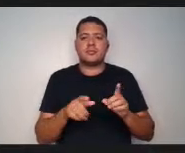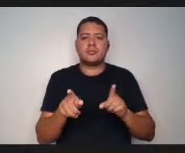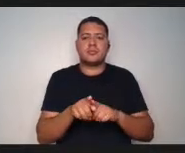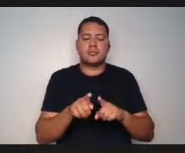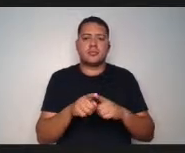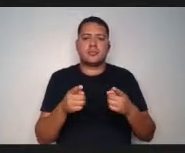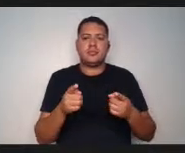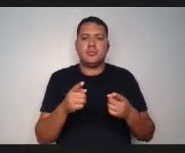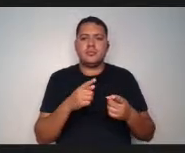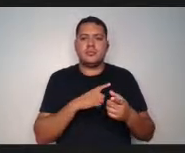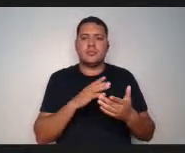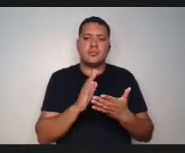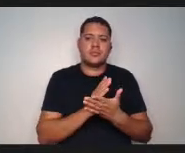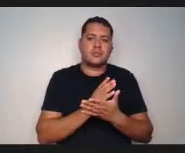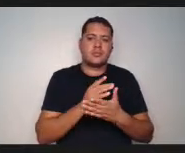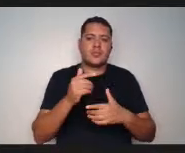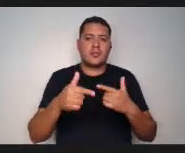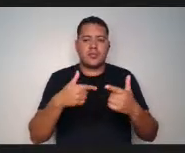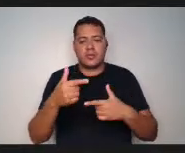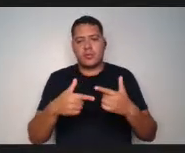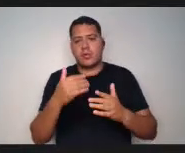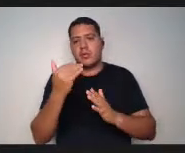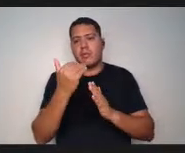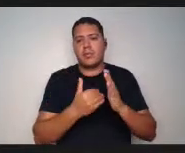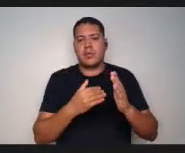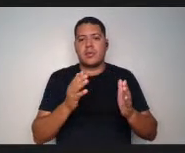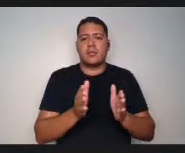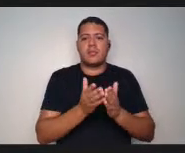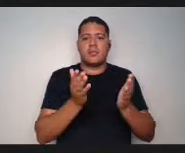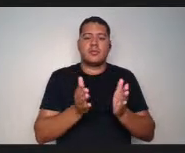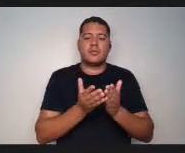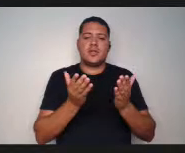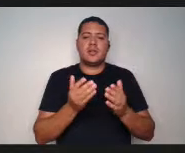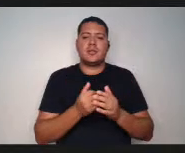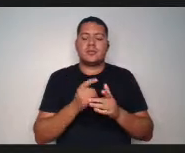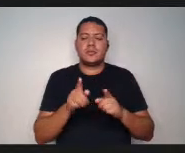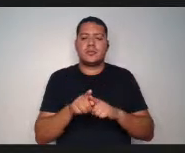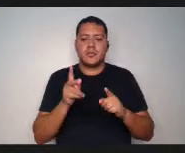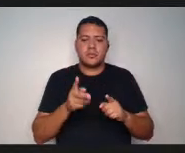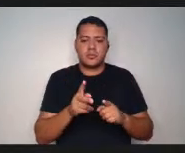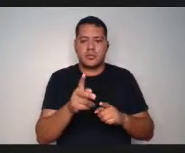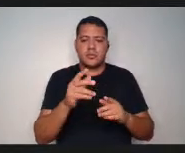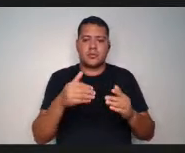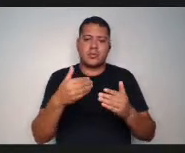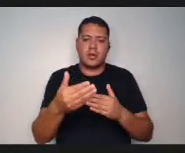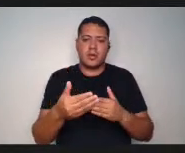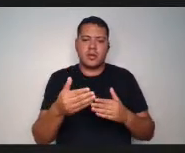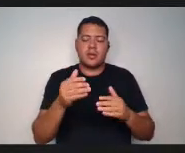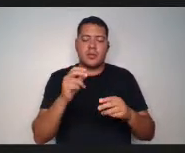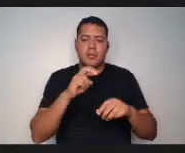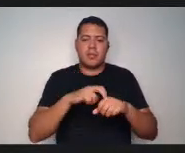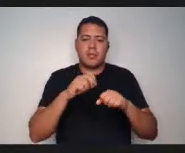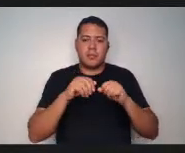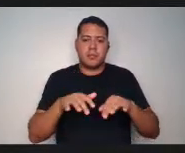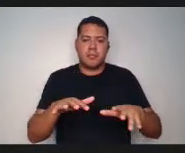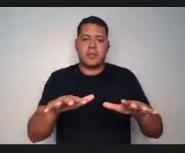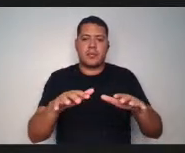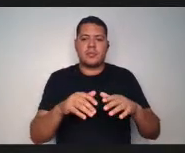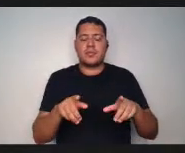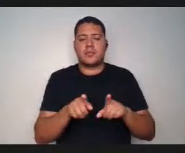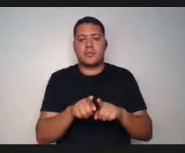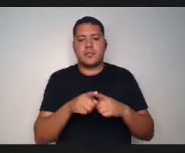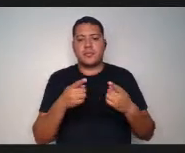on beyond the pandemic, but the pandemic has really heightened the vulnerability of our